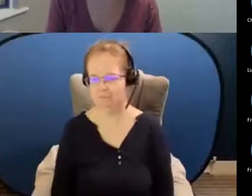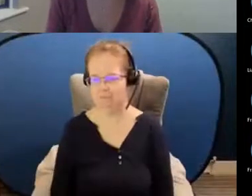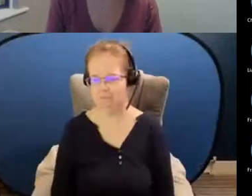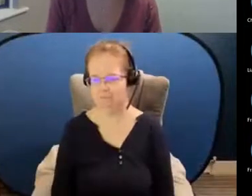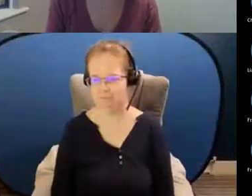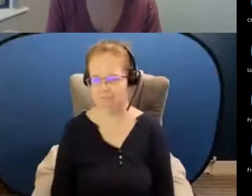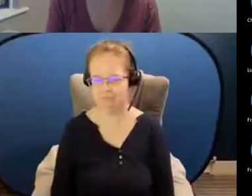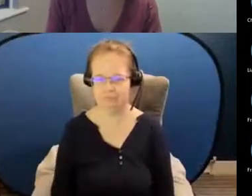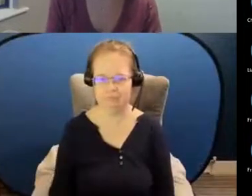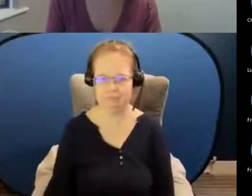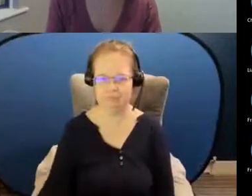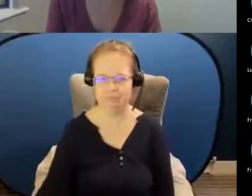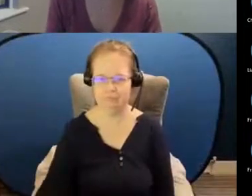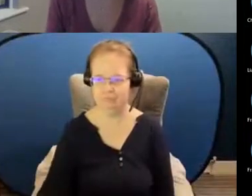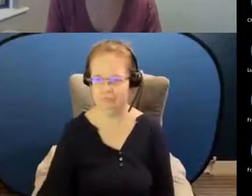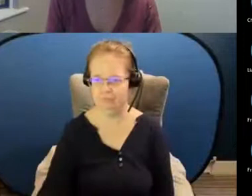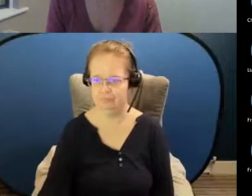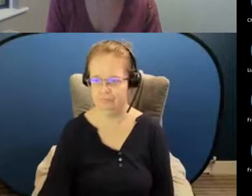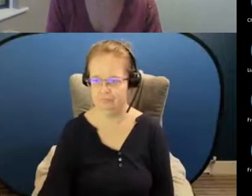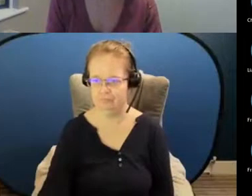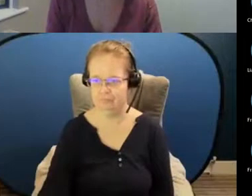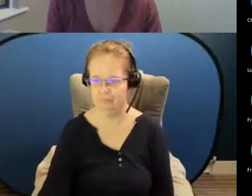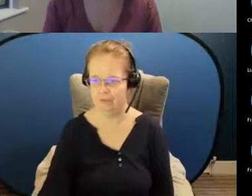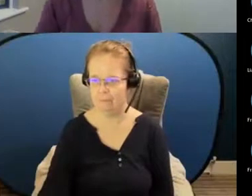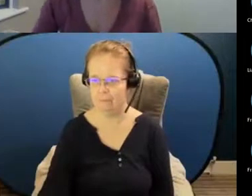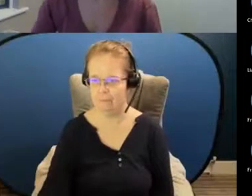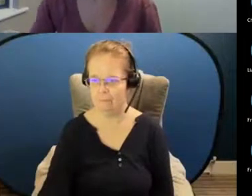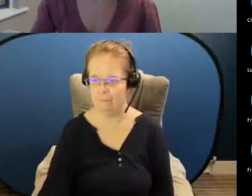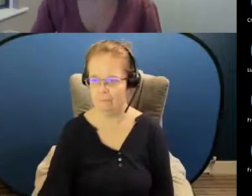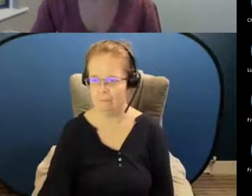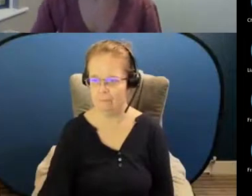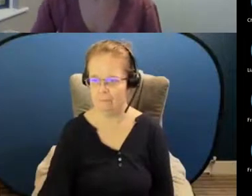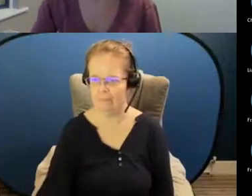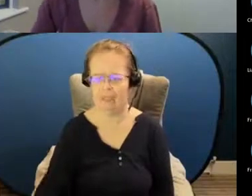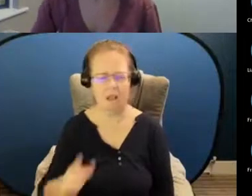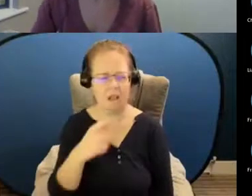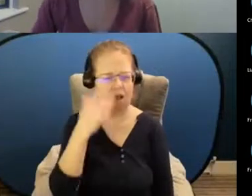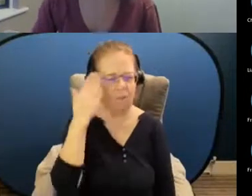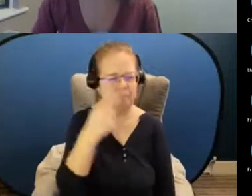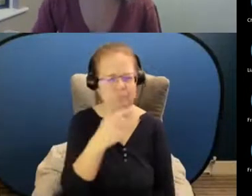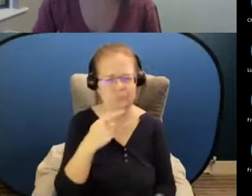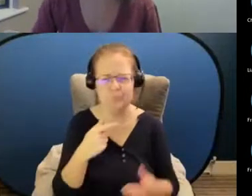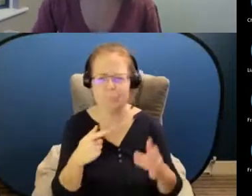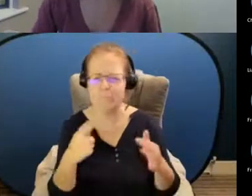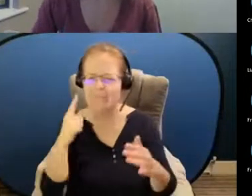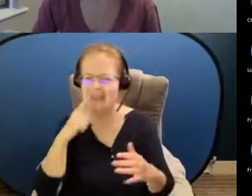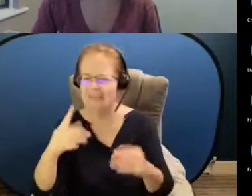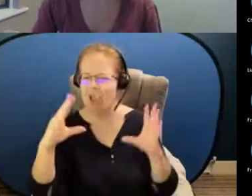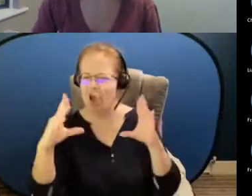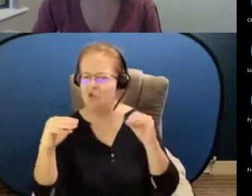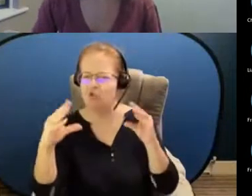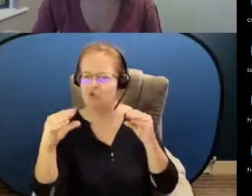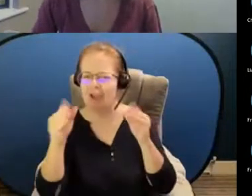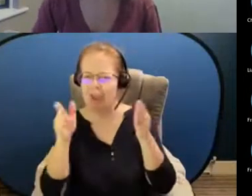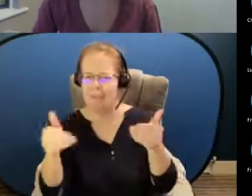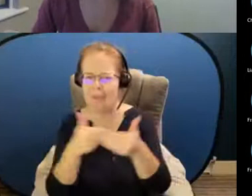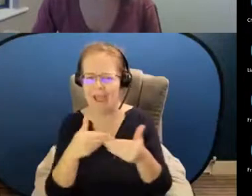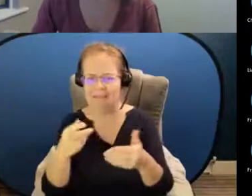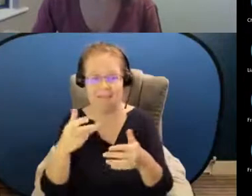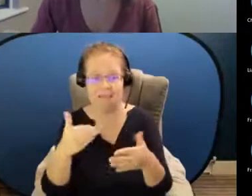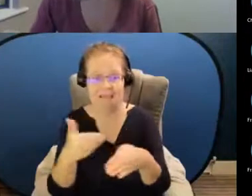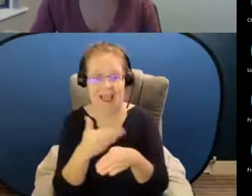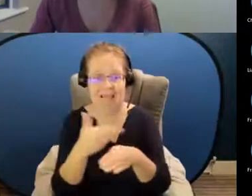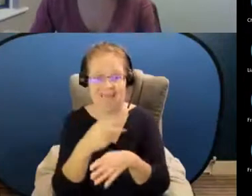Mm-hmm. I don't know, that some great points. Amy, I don't know if we had, I know I can see the conversation, the chat's been very active.